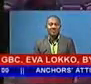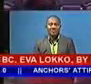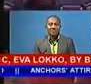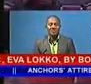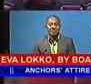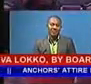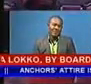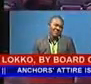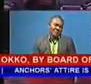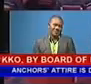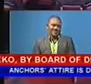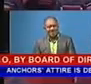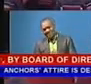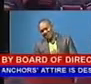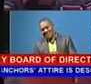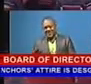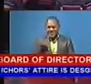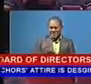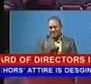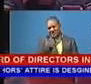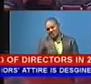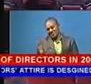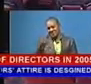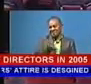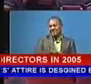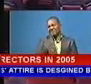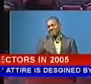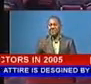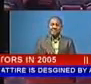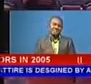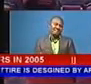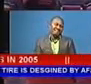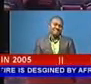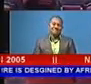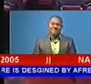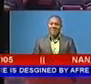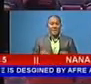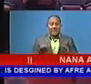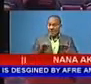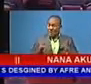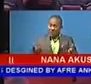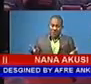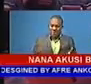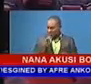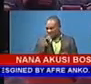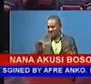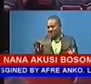roundabout deep sea diving referred to.